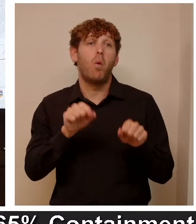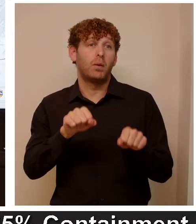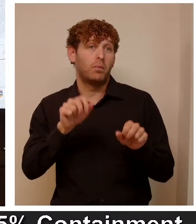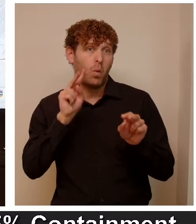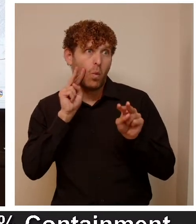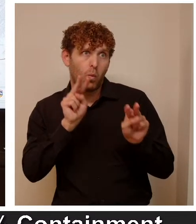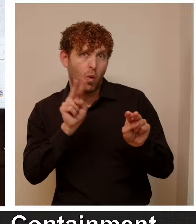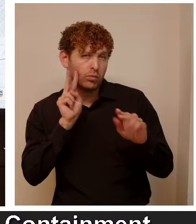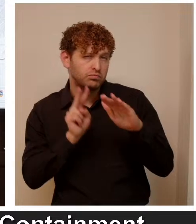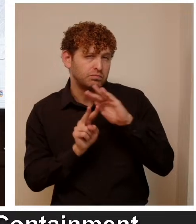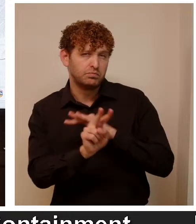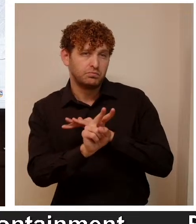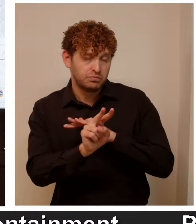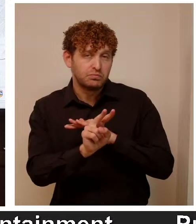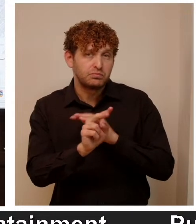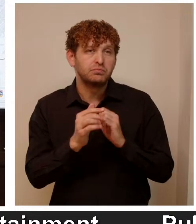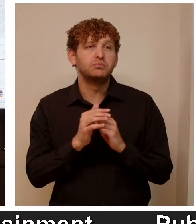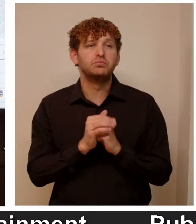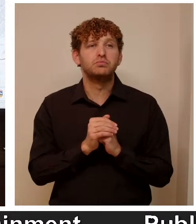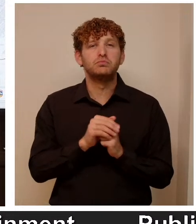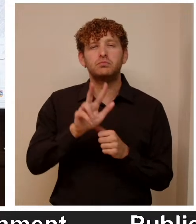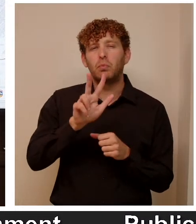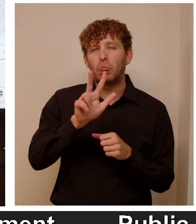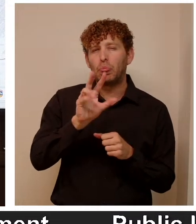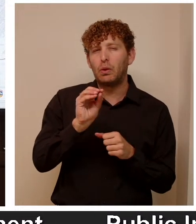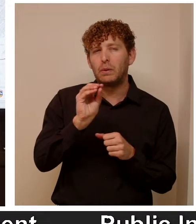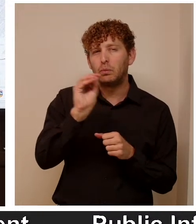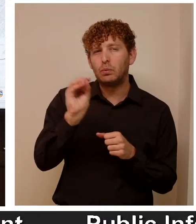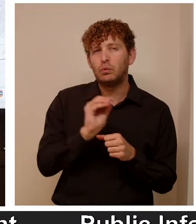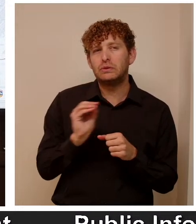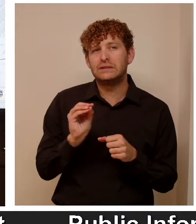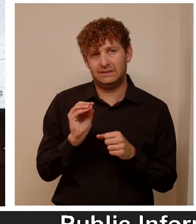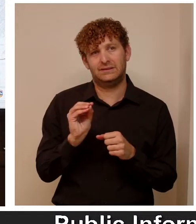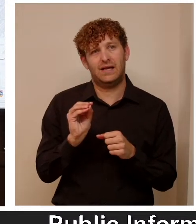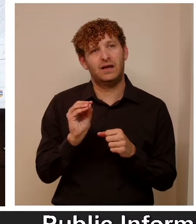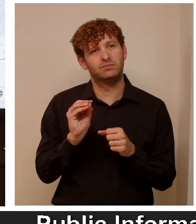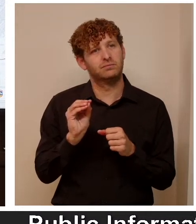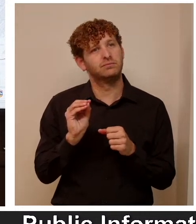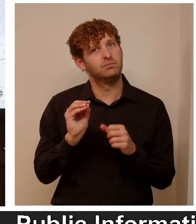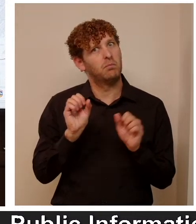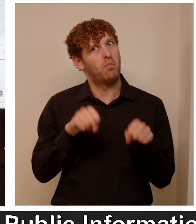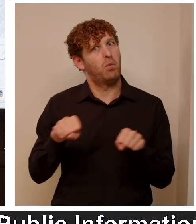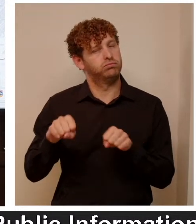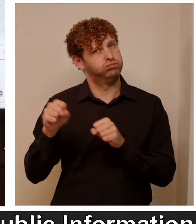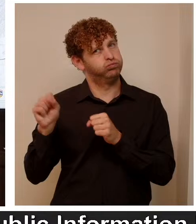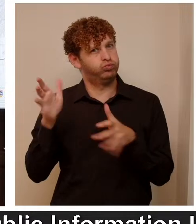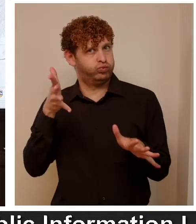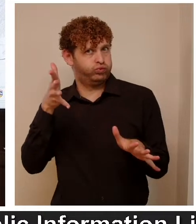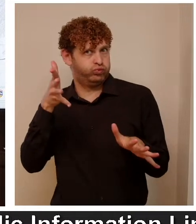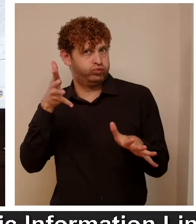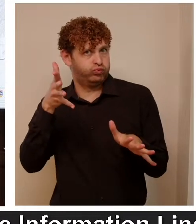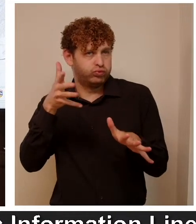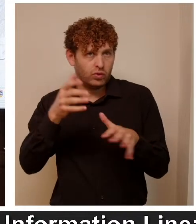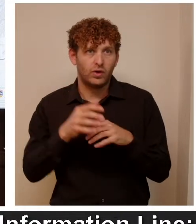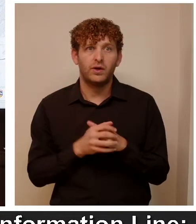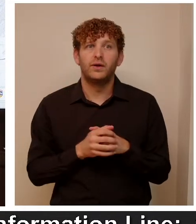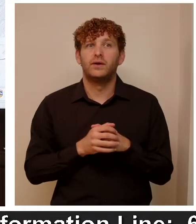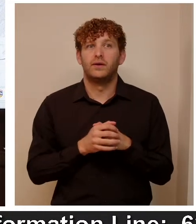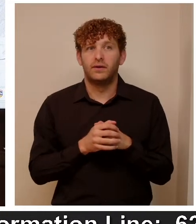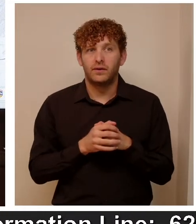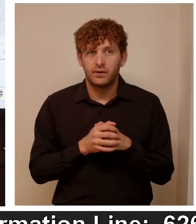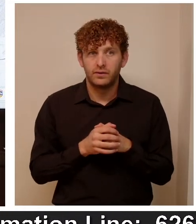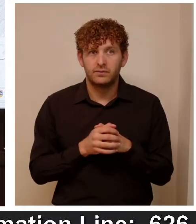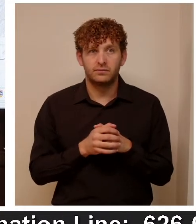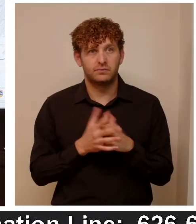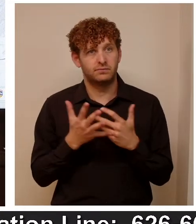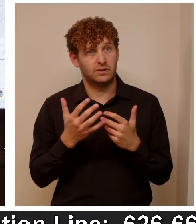contingent, about 30% of them or so, which is continuing to show a strong Santa Ana wind event. So there is that potential. If we get a strong one, that's the